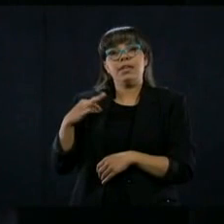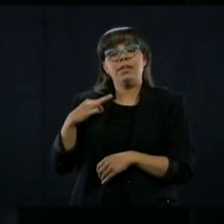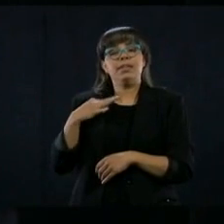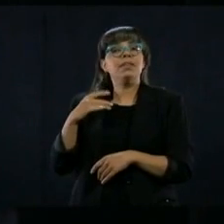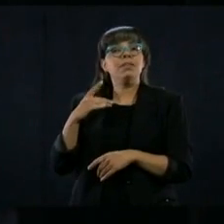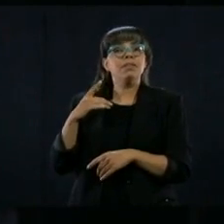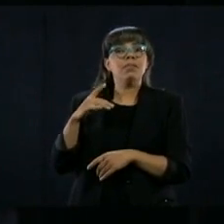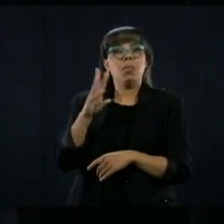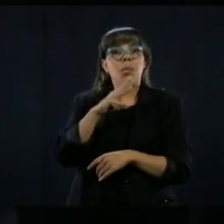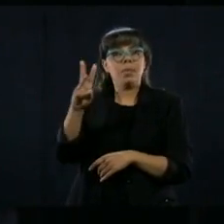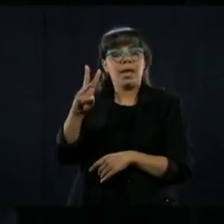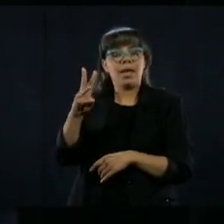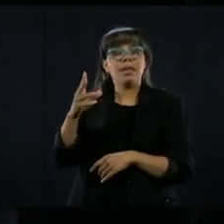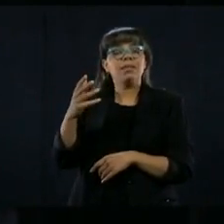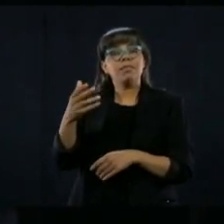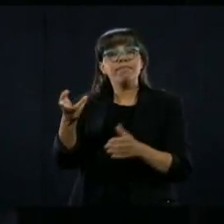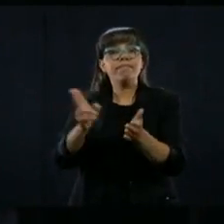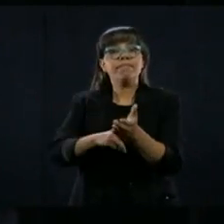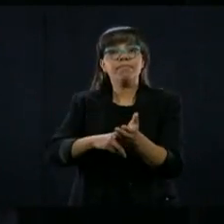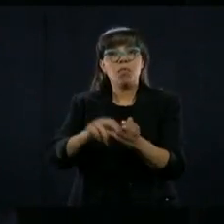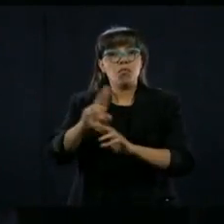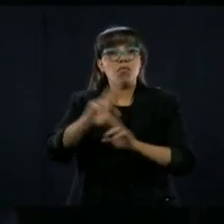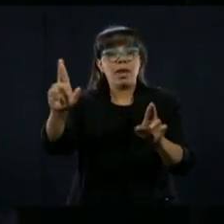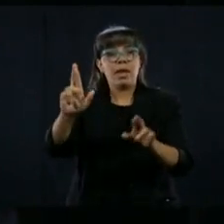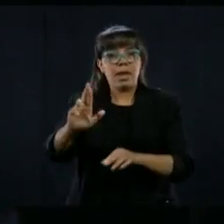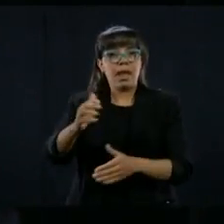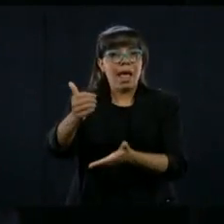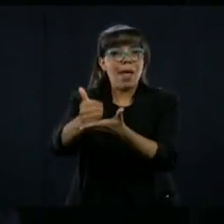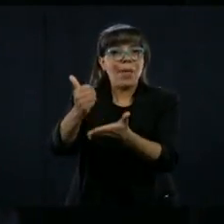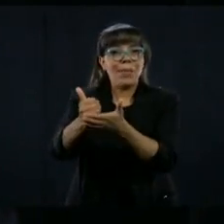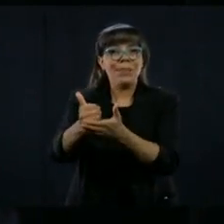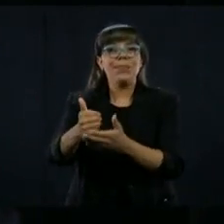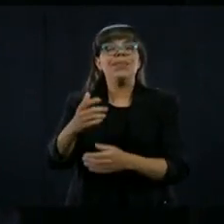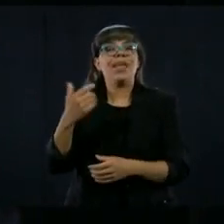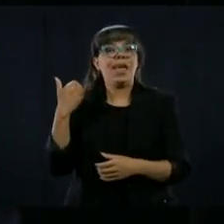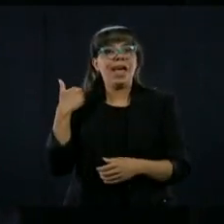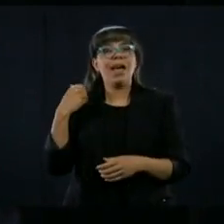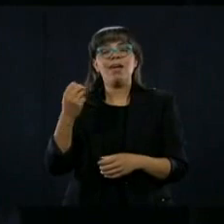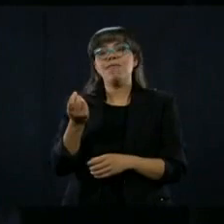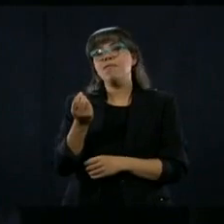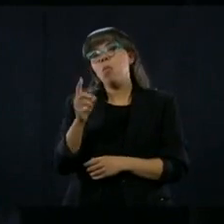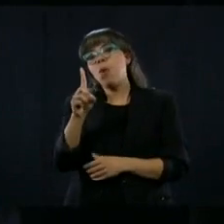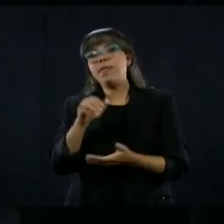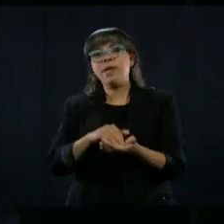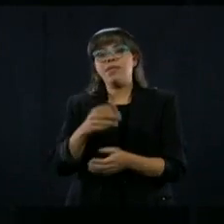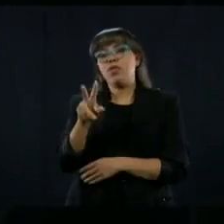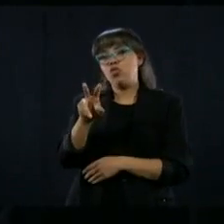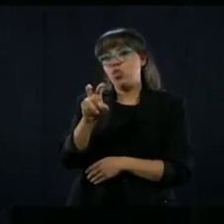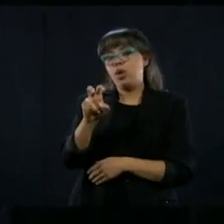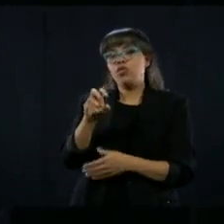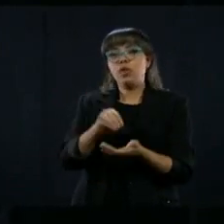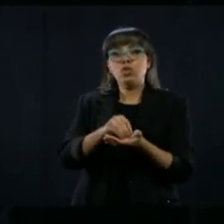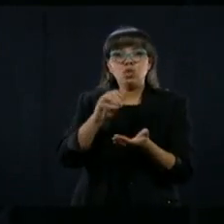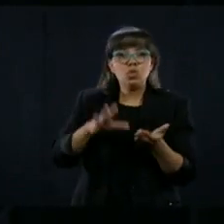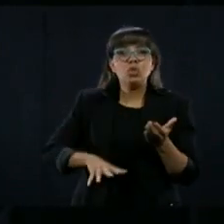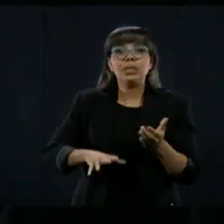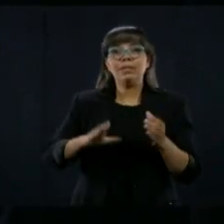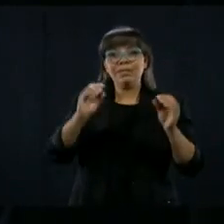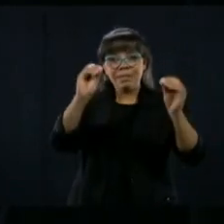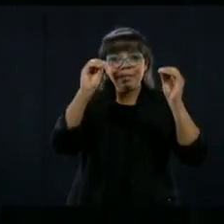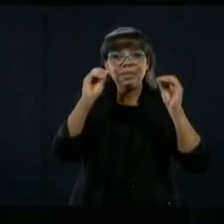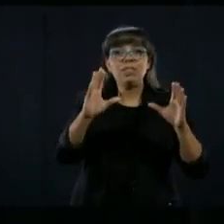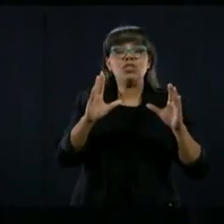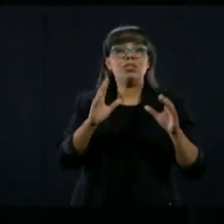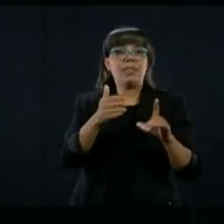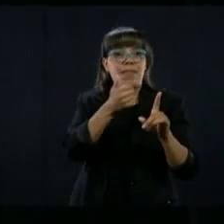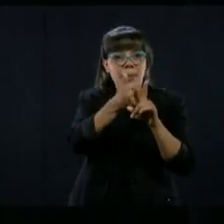1,200 students and teachers that are working right now in our system. We